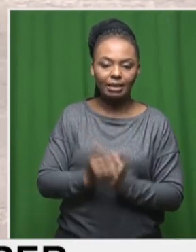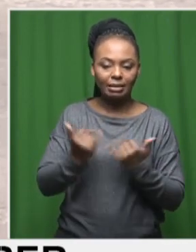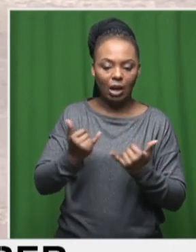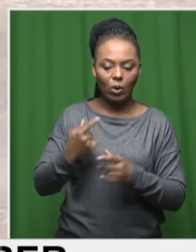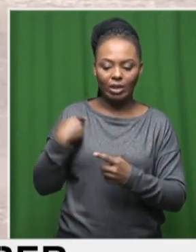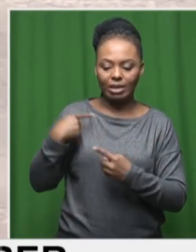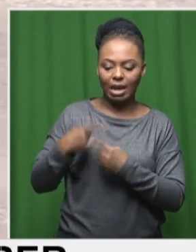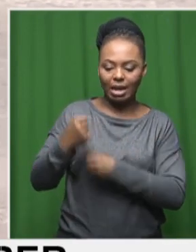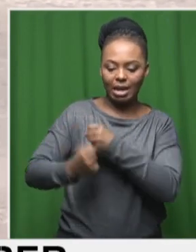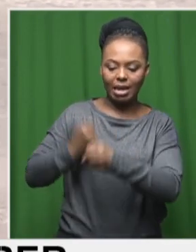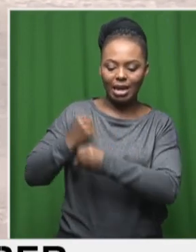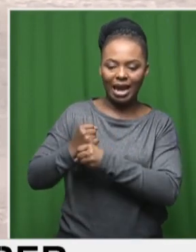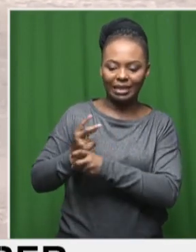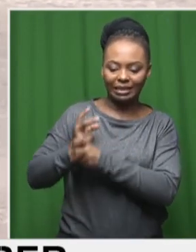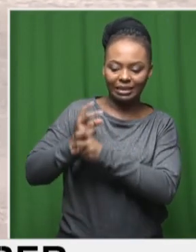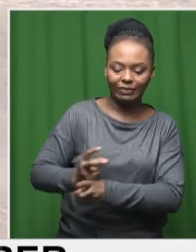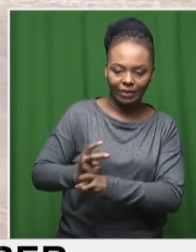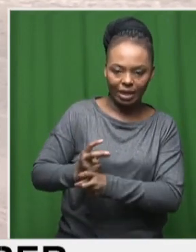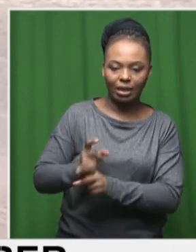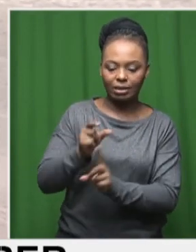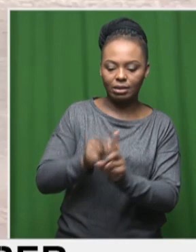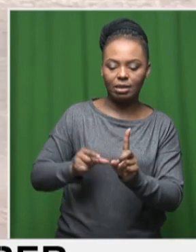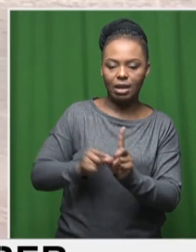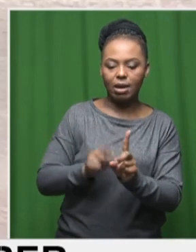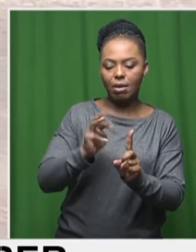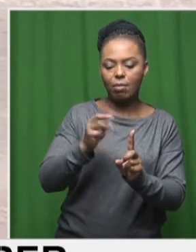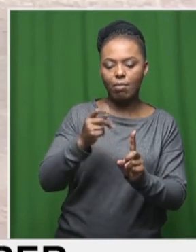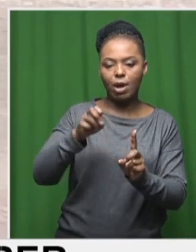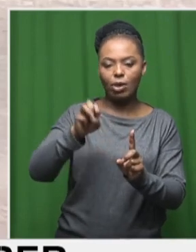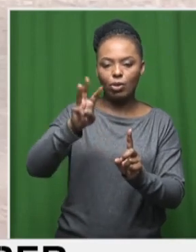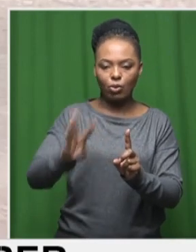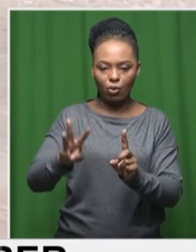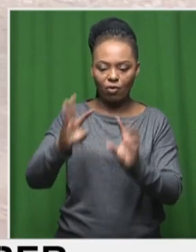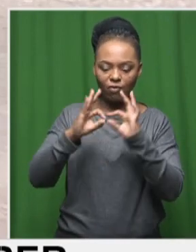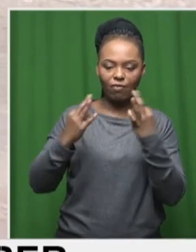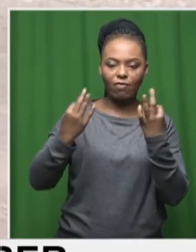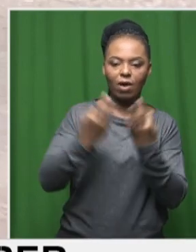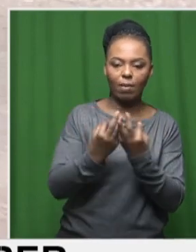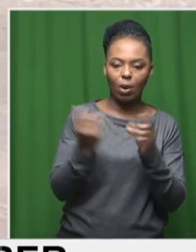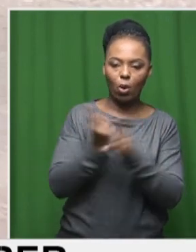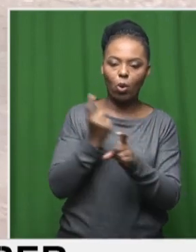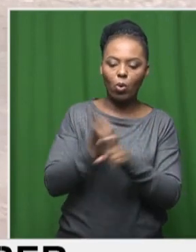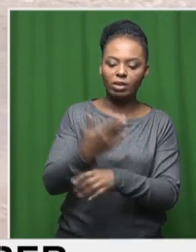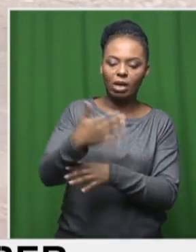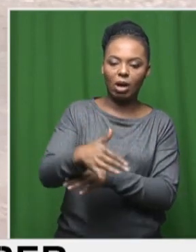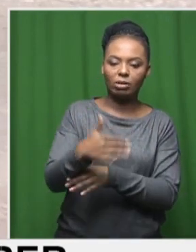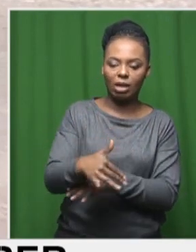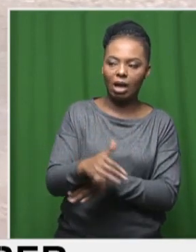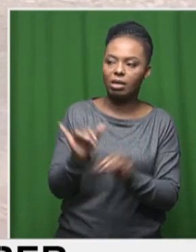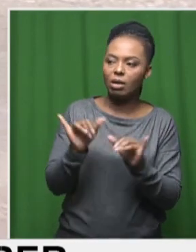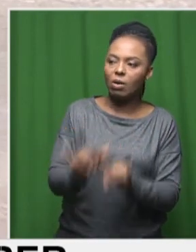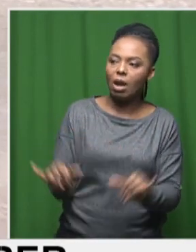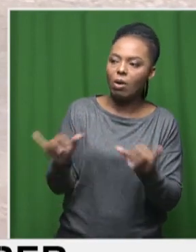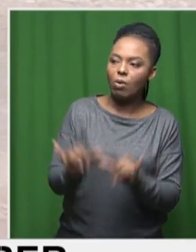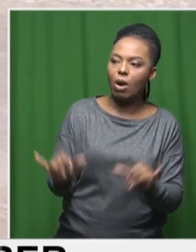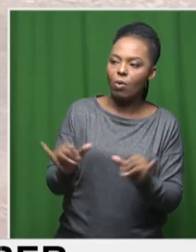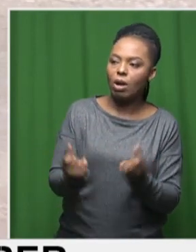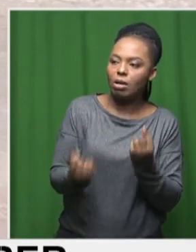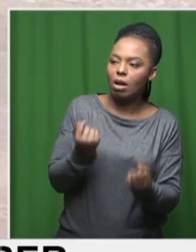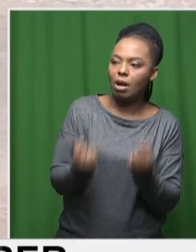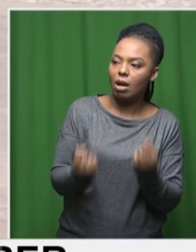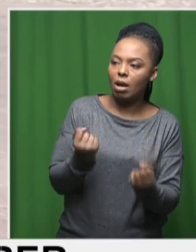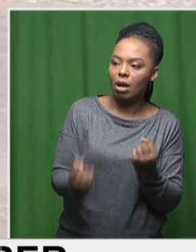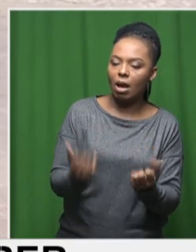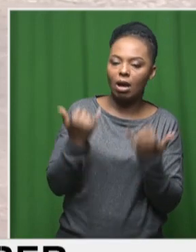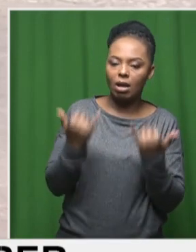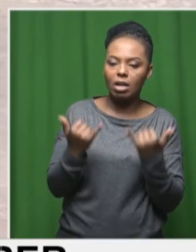of years for the Matthews family, who have been camped outside every single hearing that has taken place here. They will